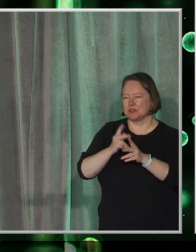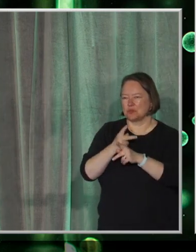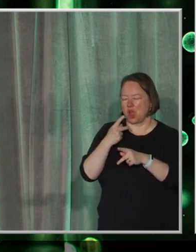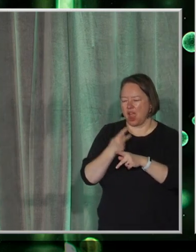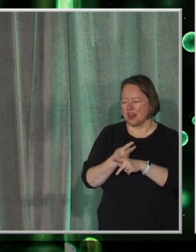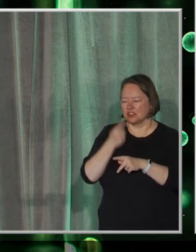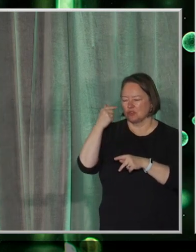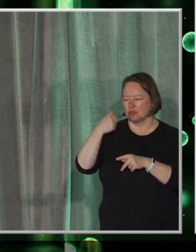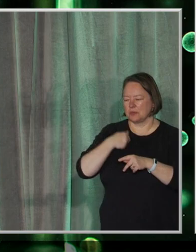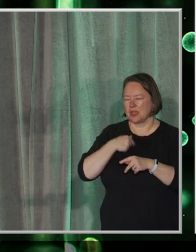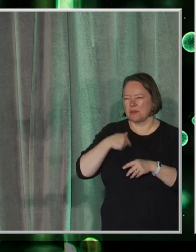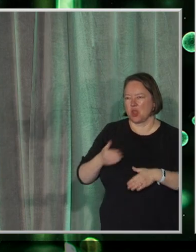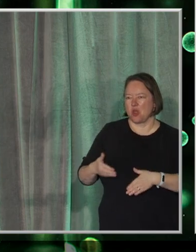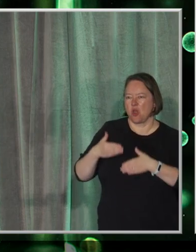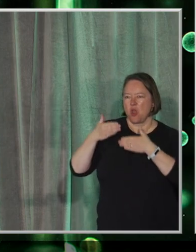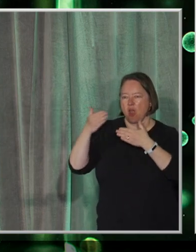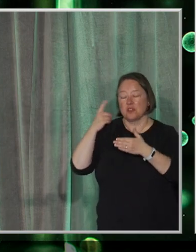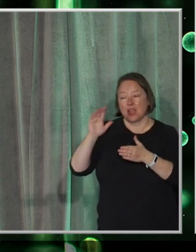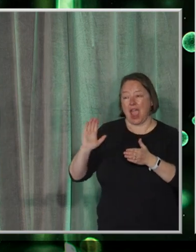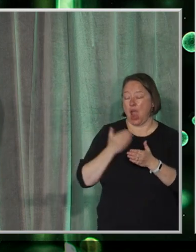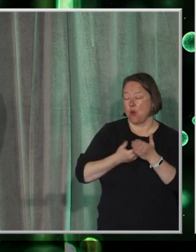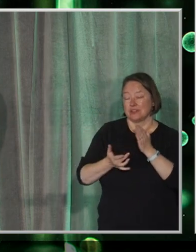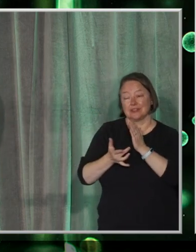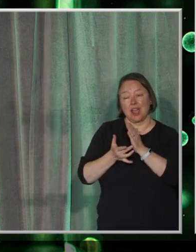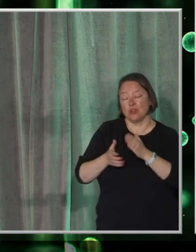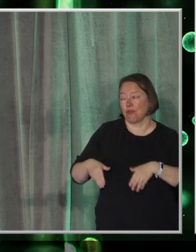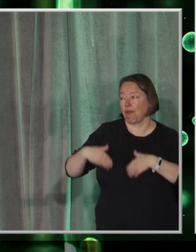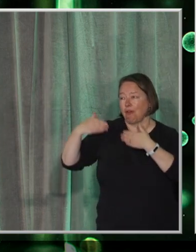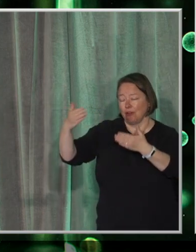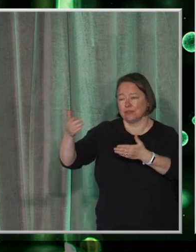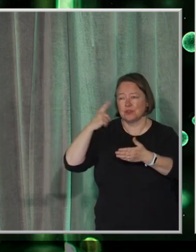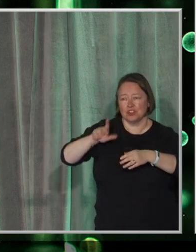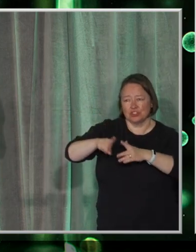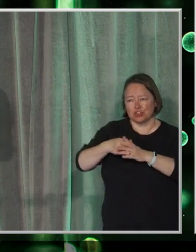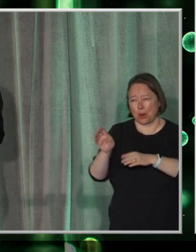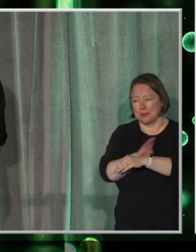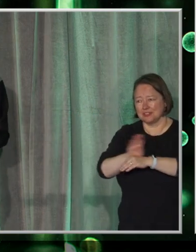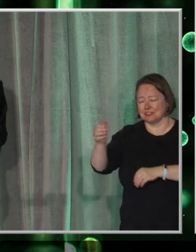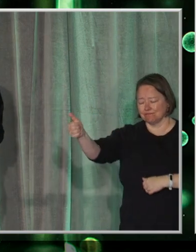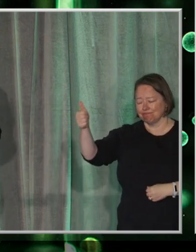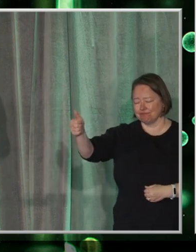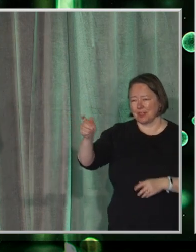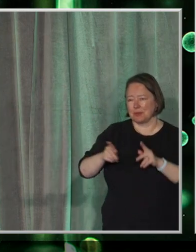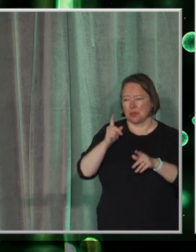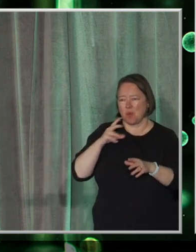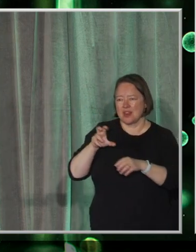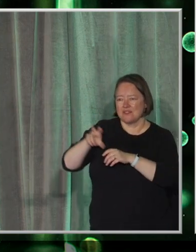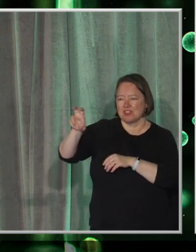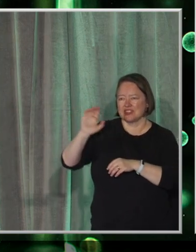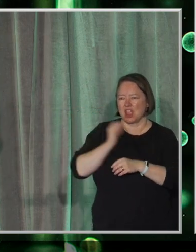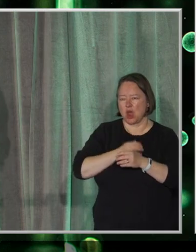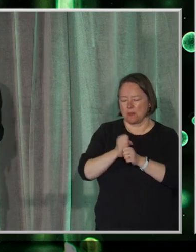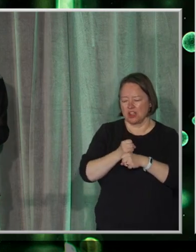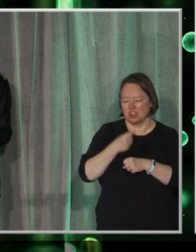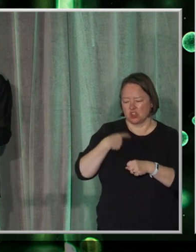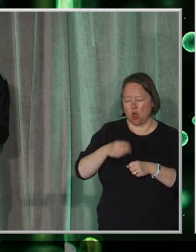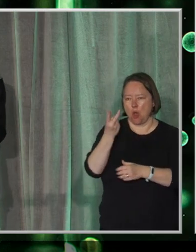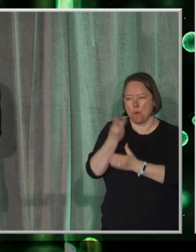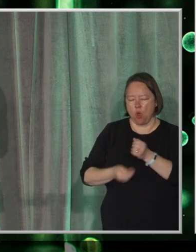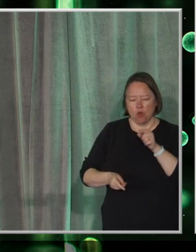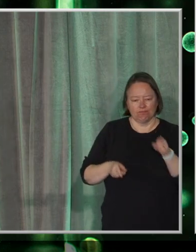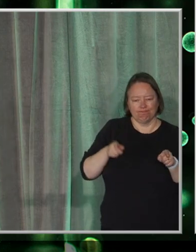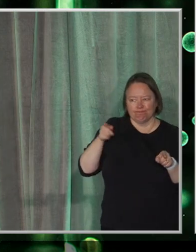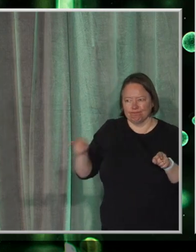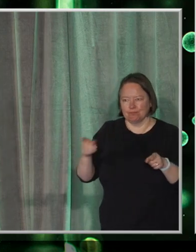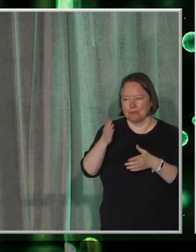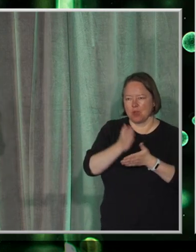then be offering them our technology. We'll offer the technology to those startups, and those people want to invest in our production. So in both of our phases, we'll be